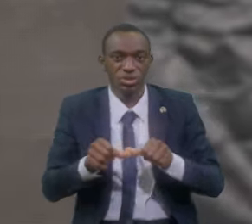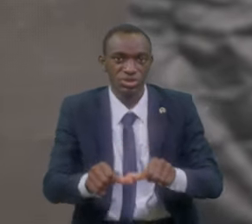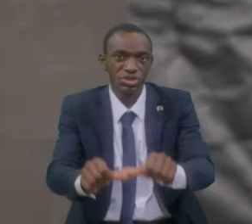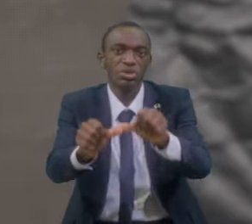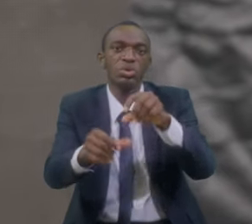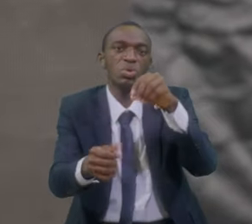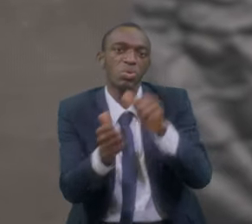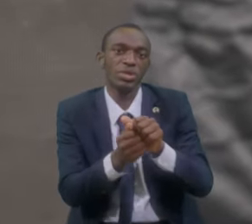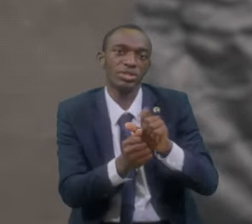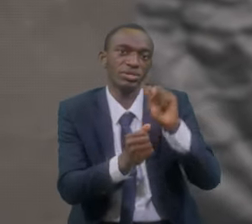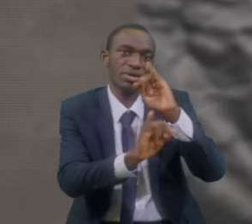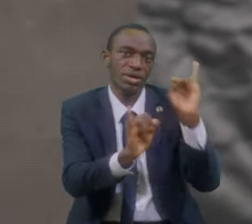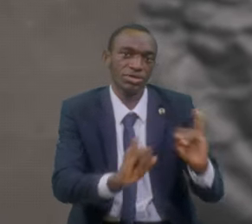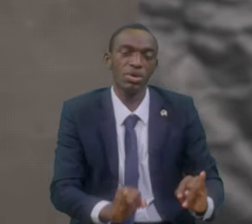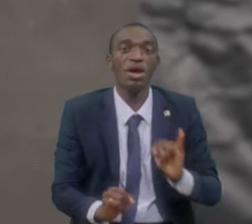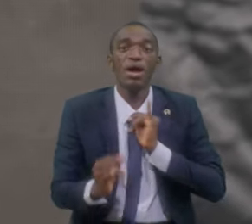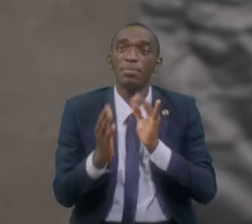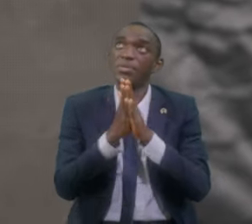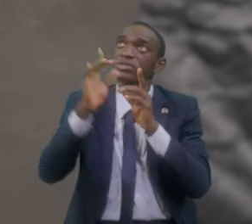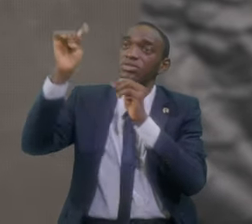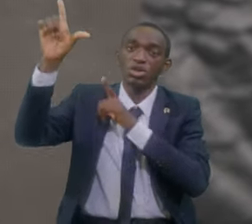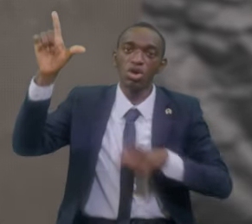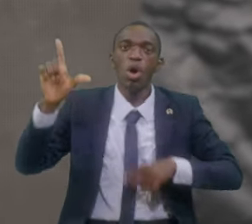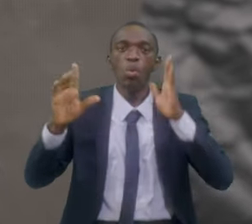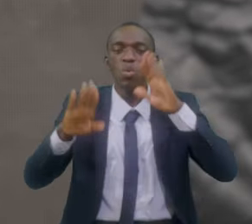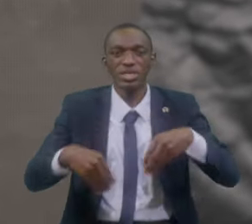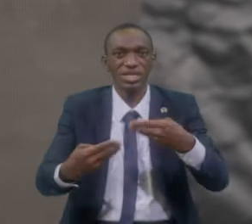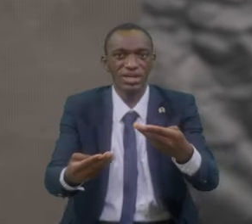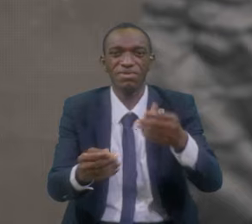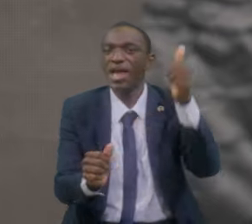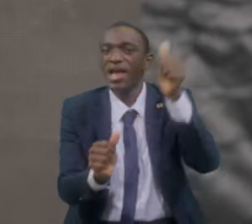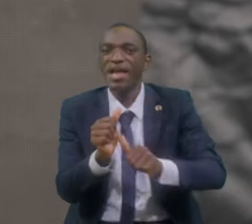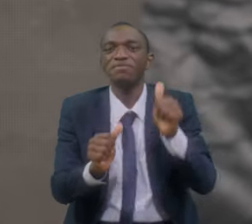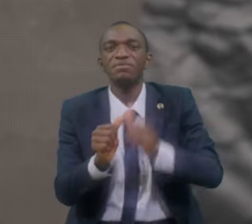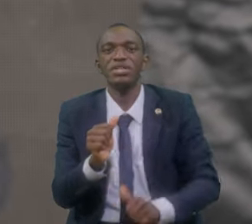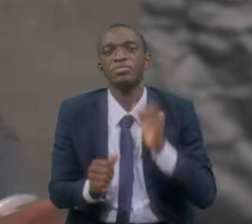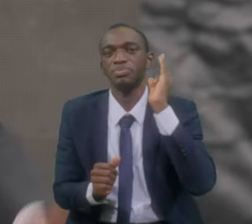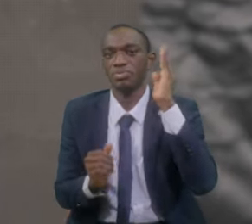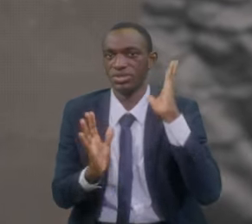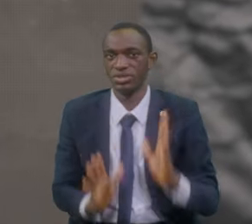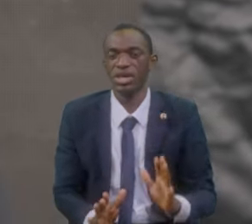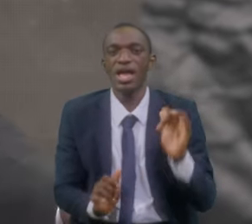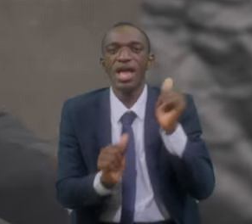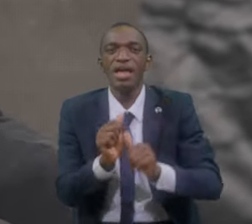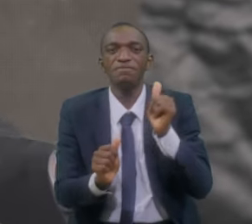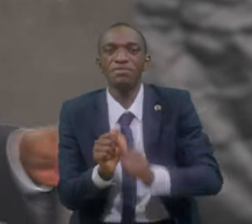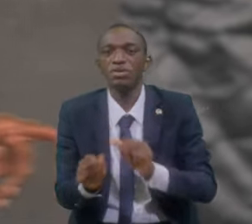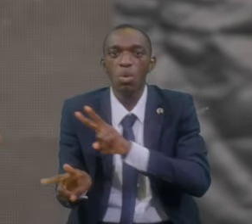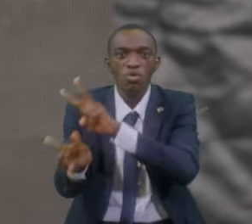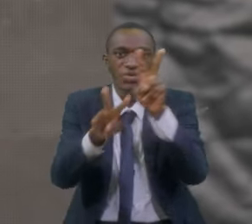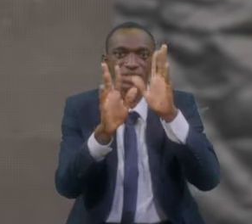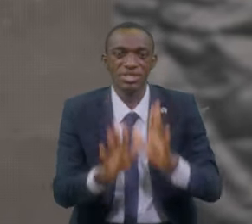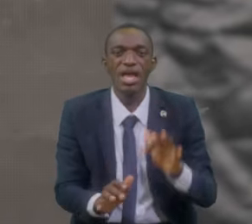Lord will give every overseer, every pastor, every group pastor, if